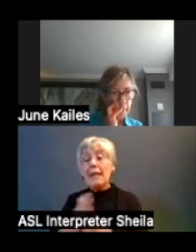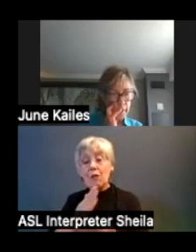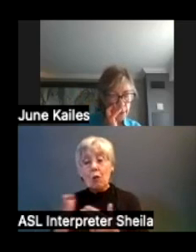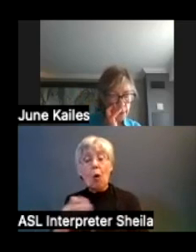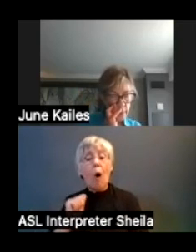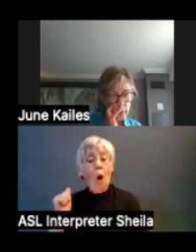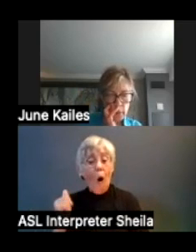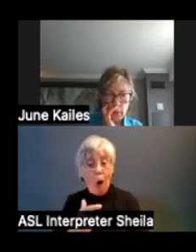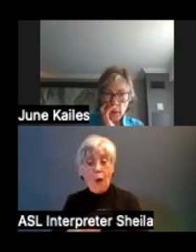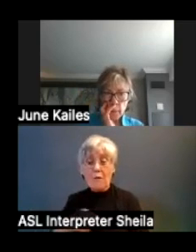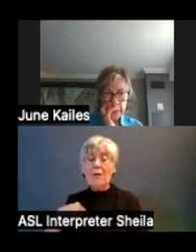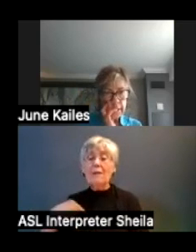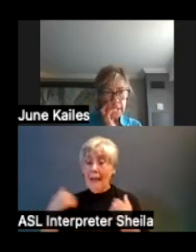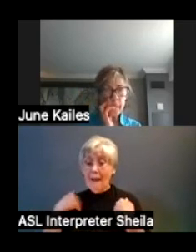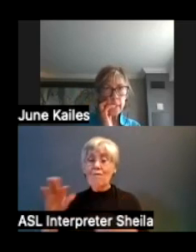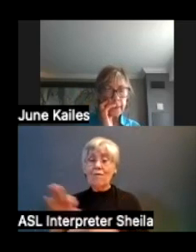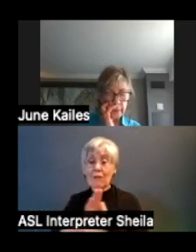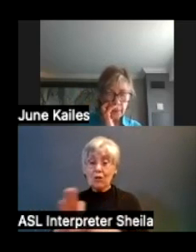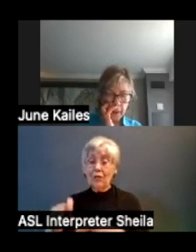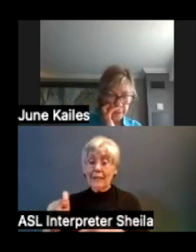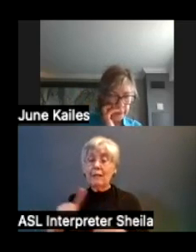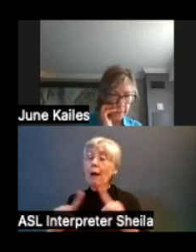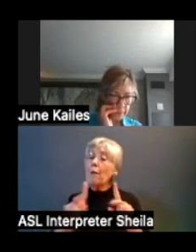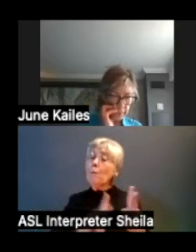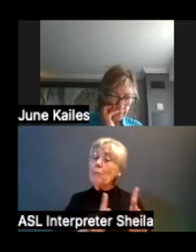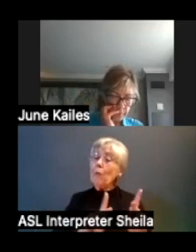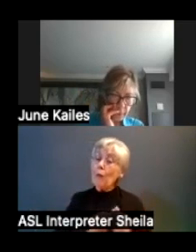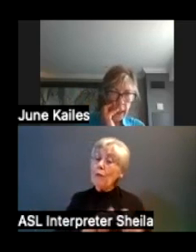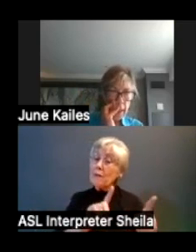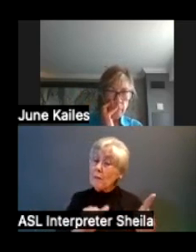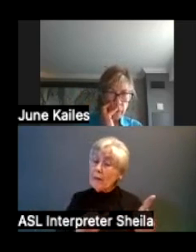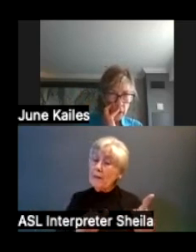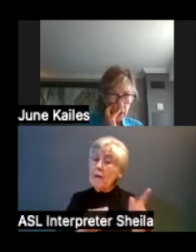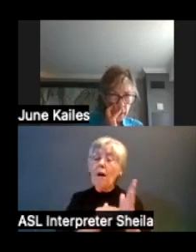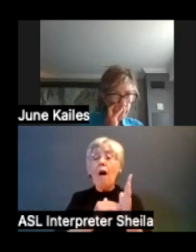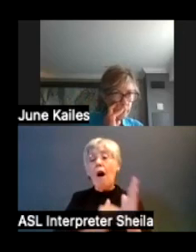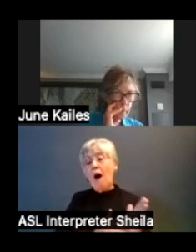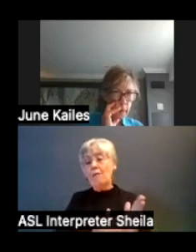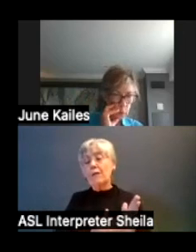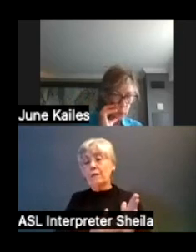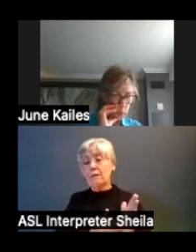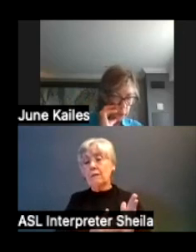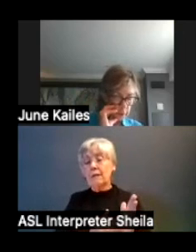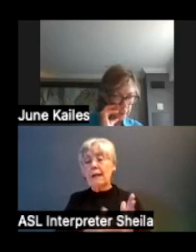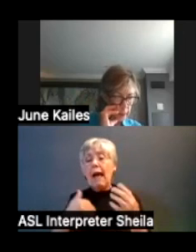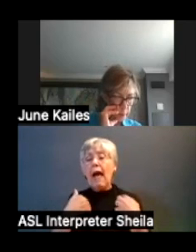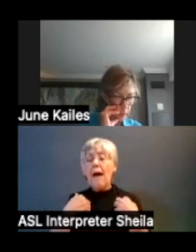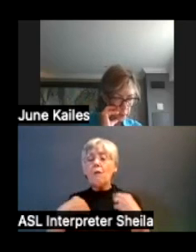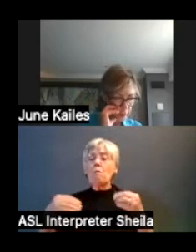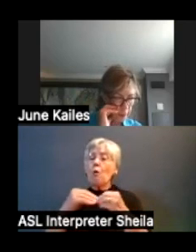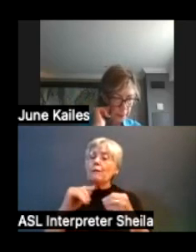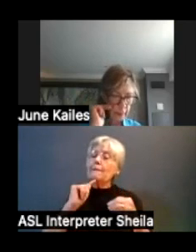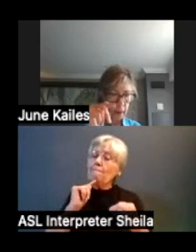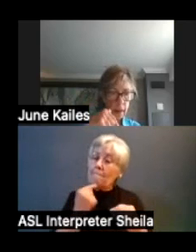needs, people with disabilities often have much more severe and